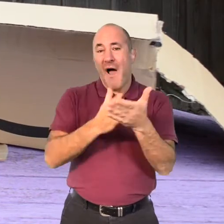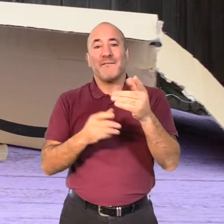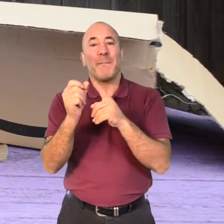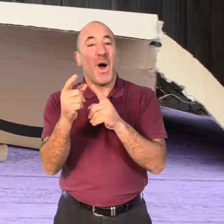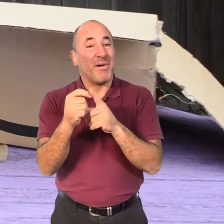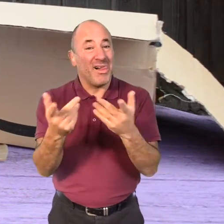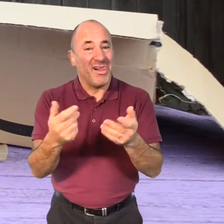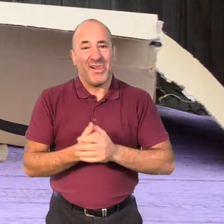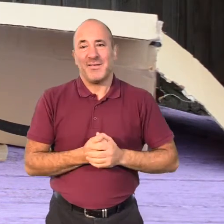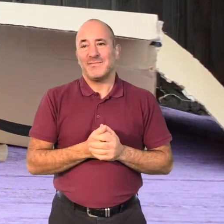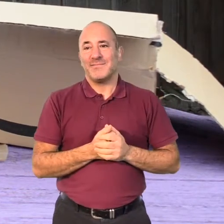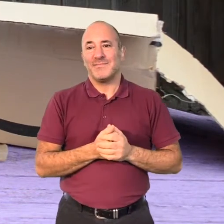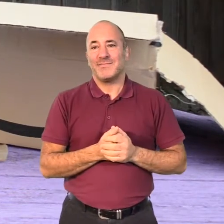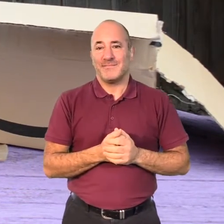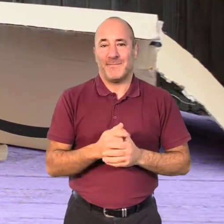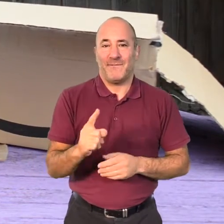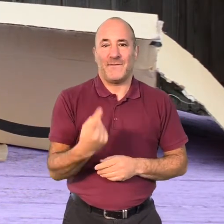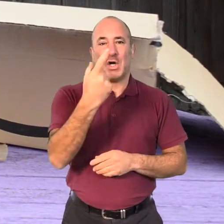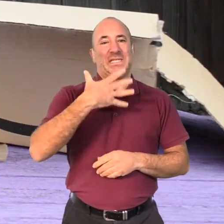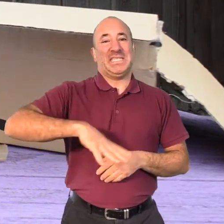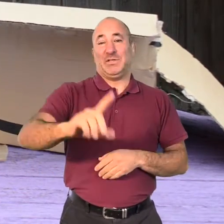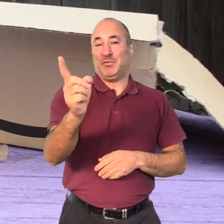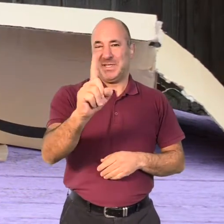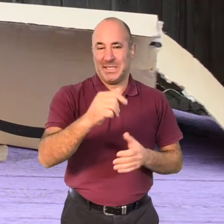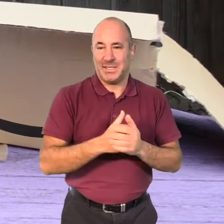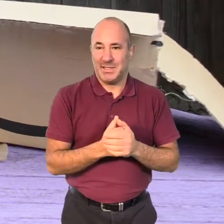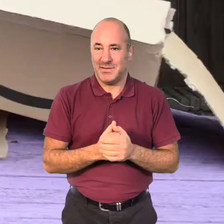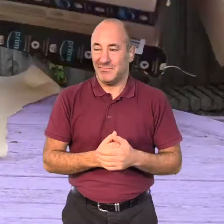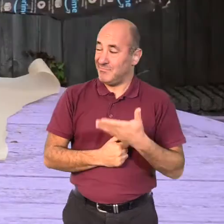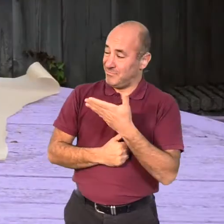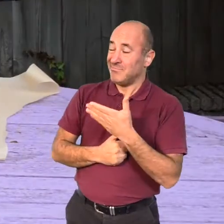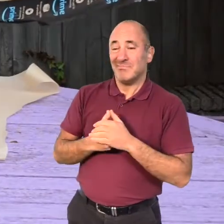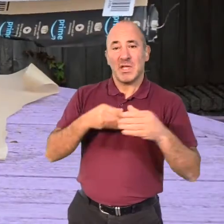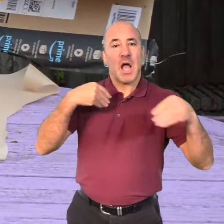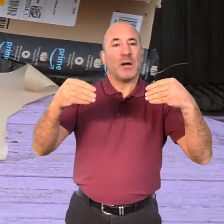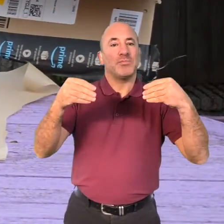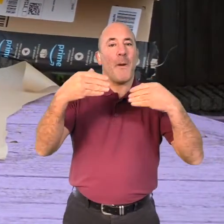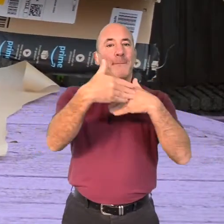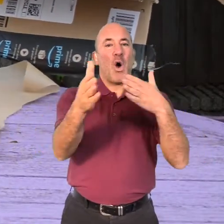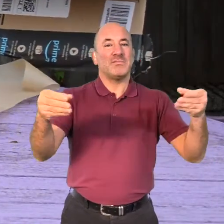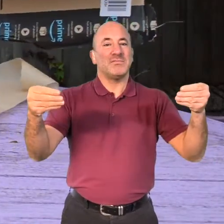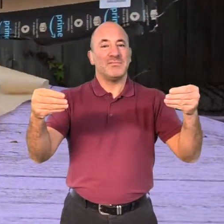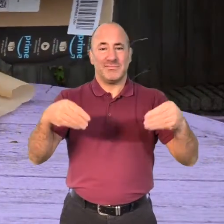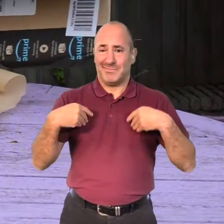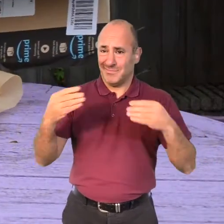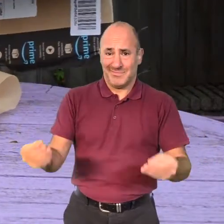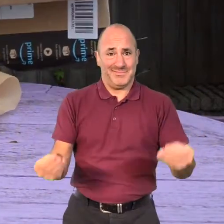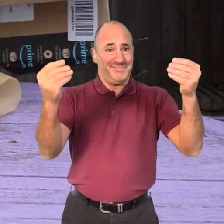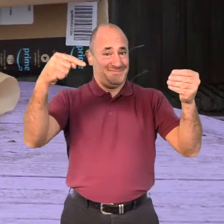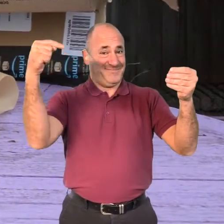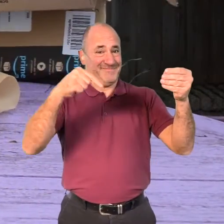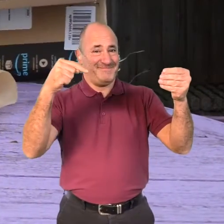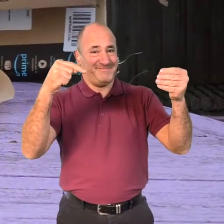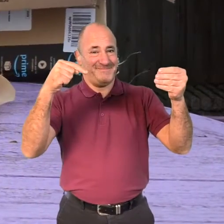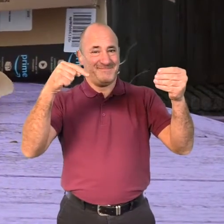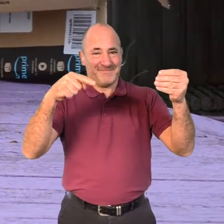half purple table. So, the first thing you need is a cardboard box. I'm holding up